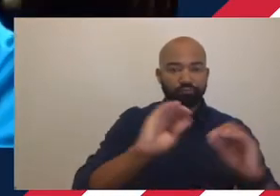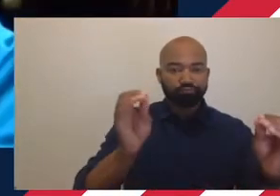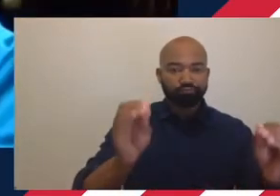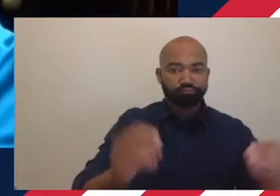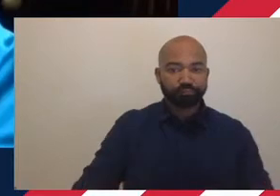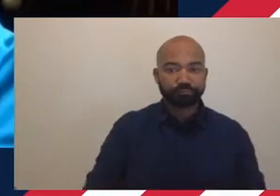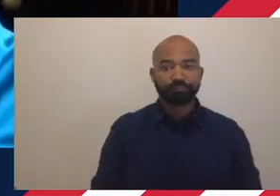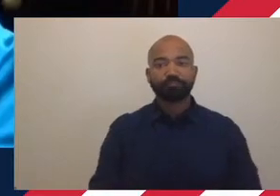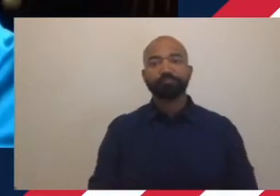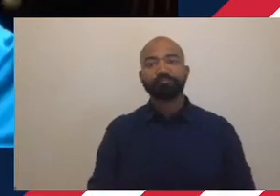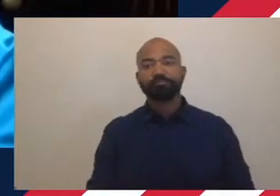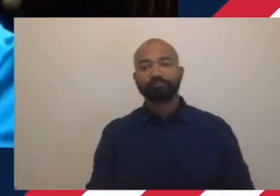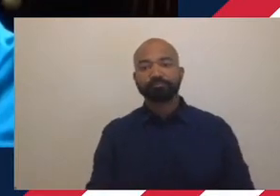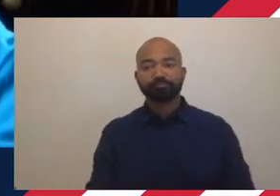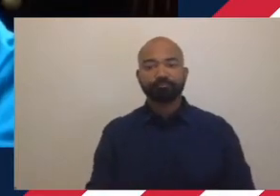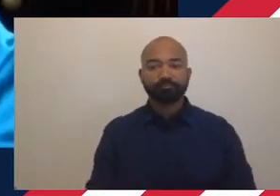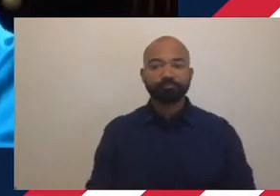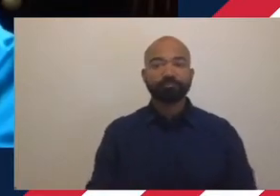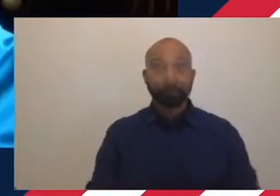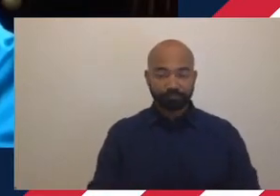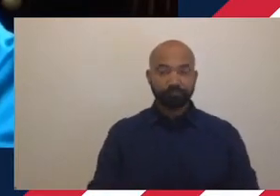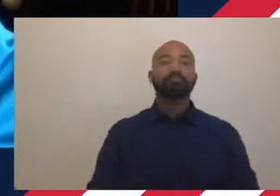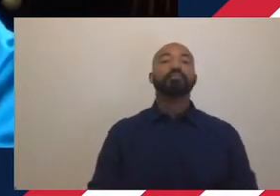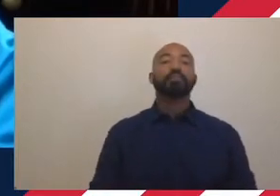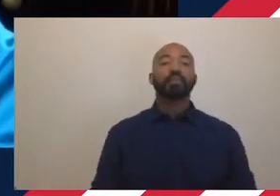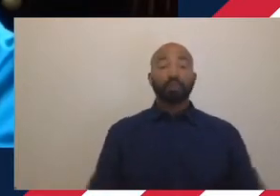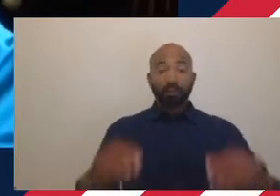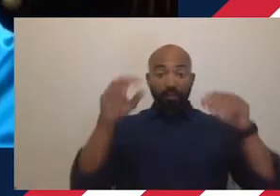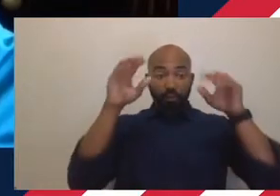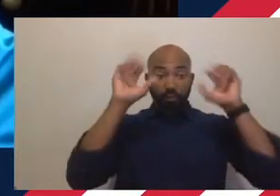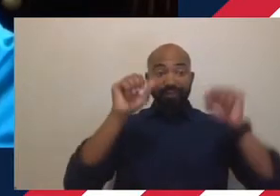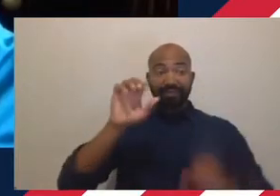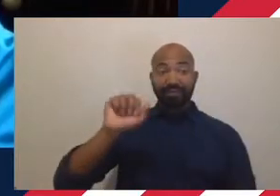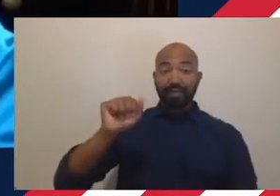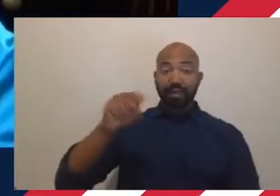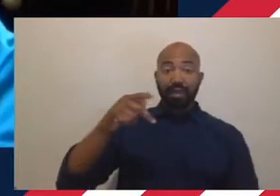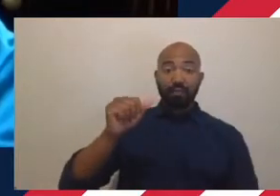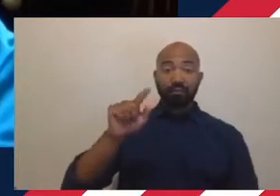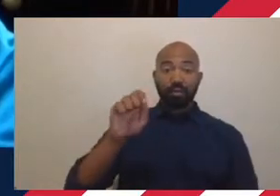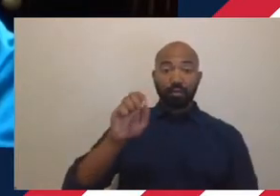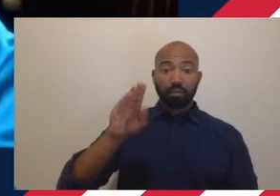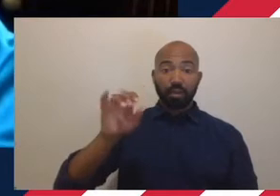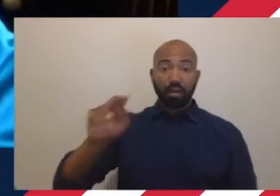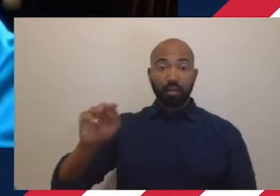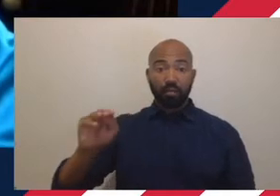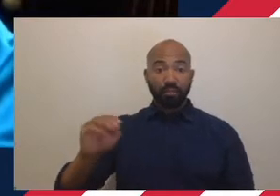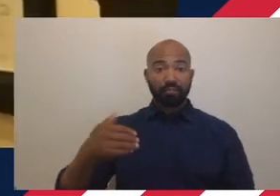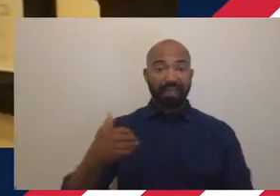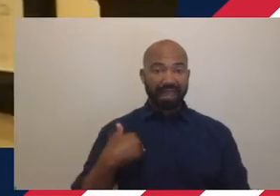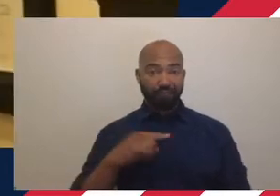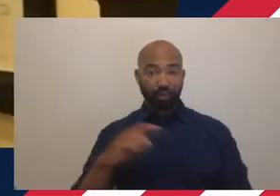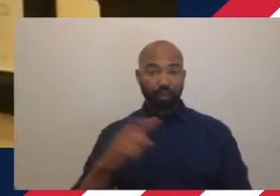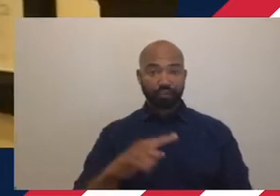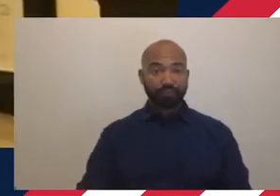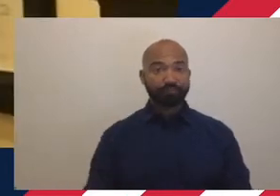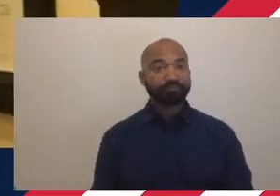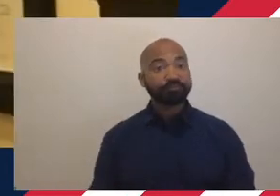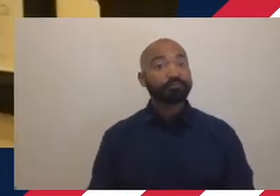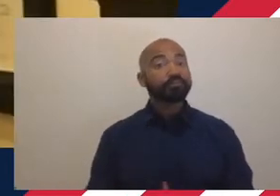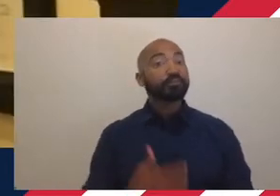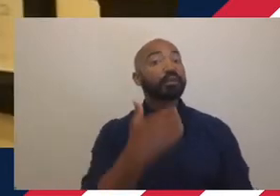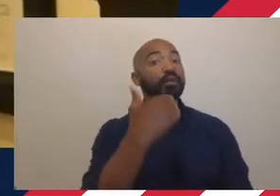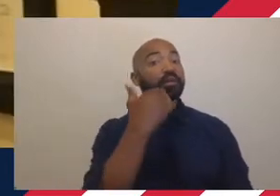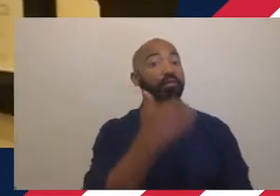Thank you. And President Applebaum has a question. Thank you, Mayor Bottoms, and thank you,